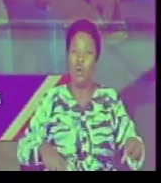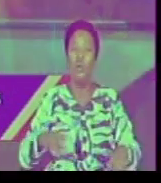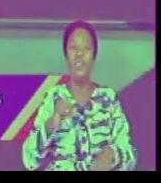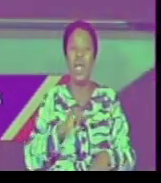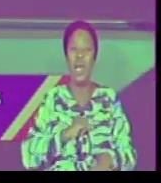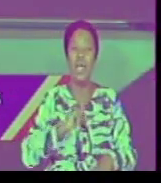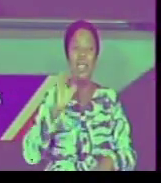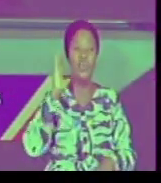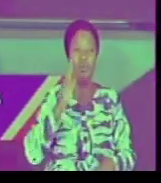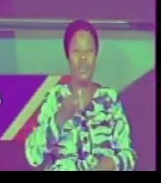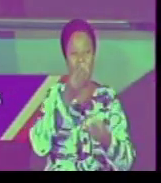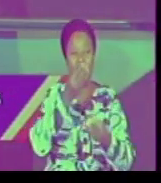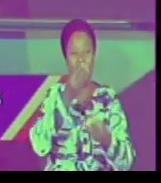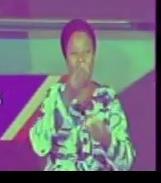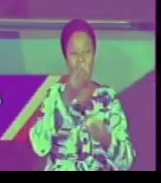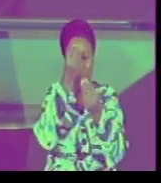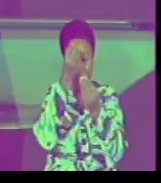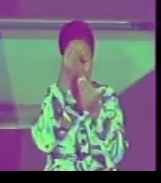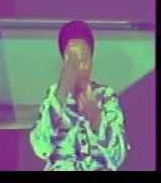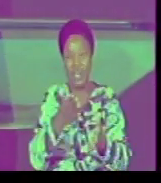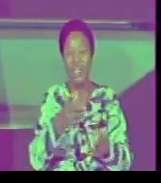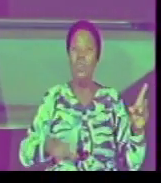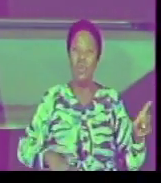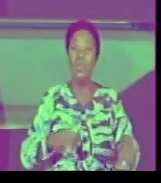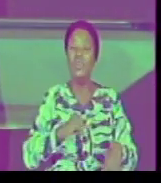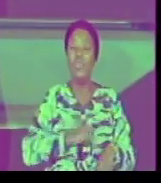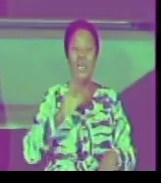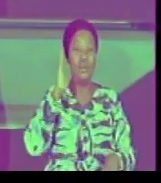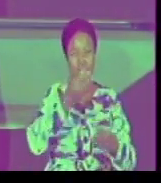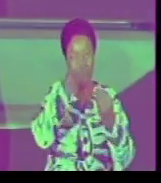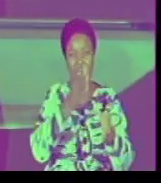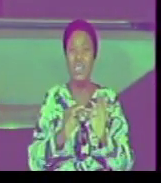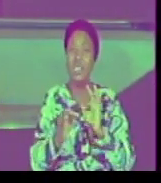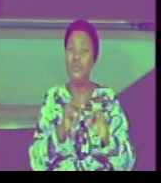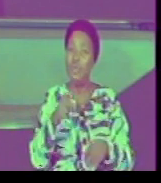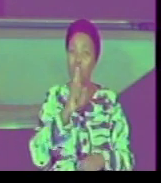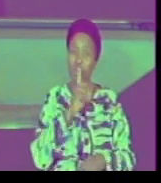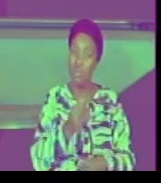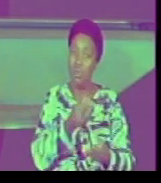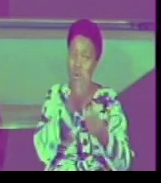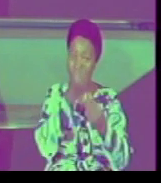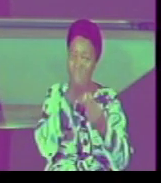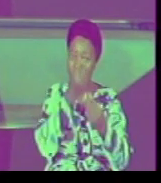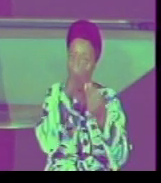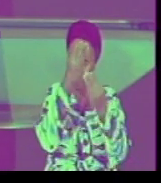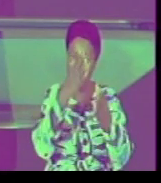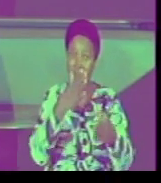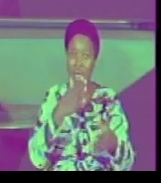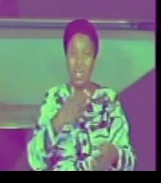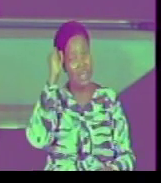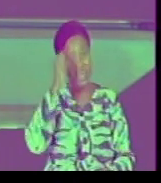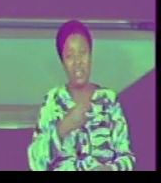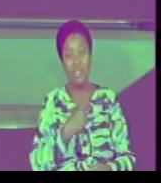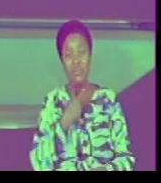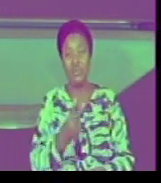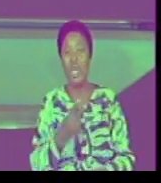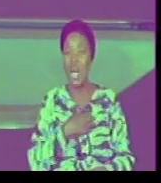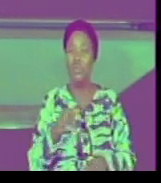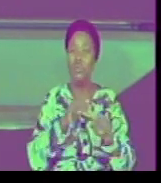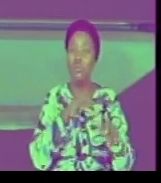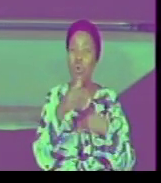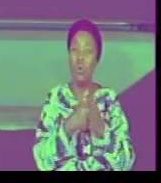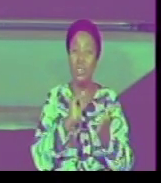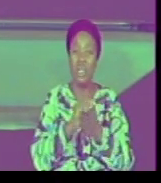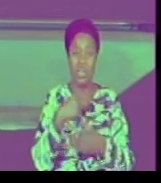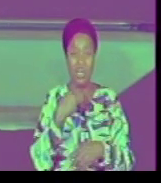obey. If thou shalt indeed obey his voice and will do all that I speak,